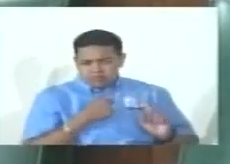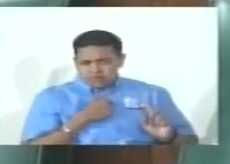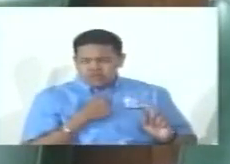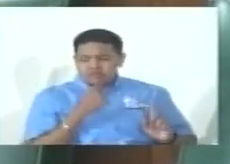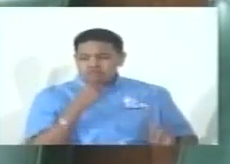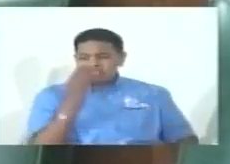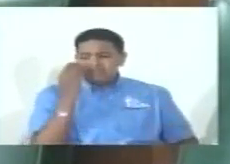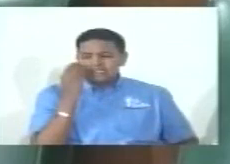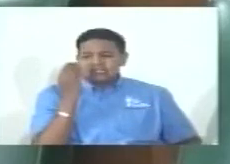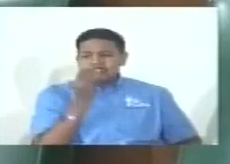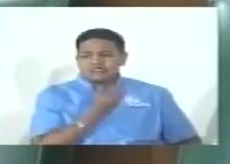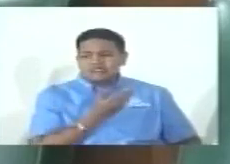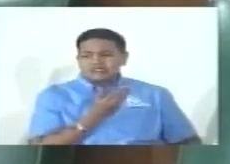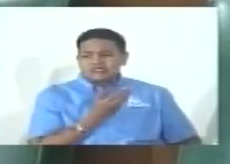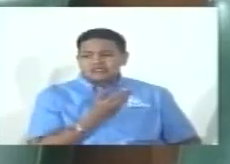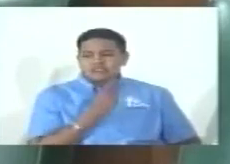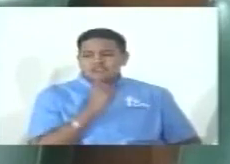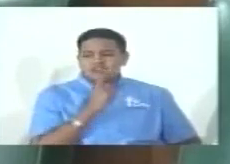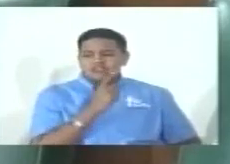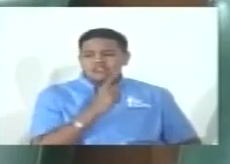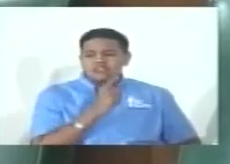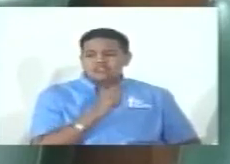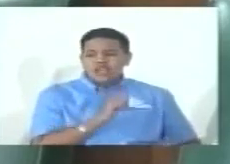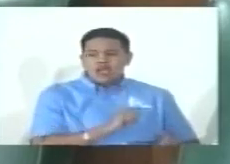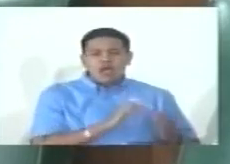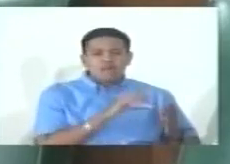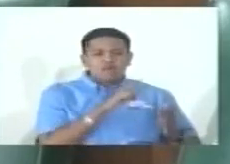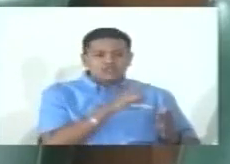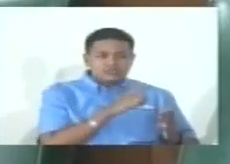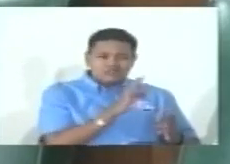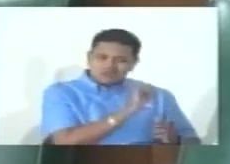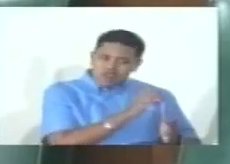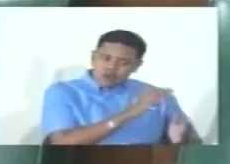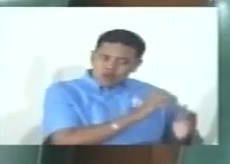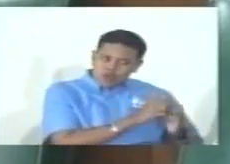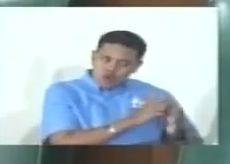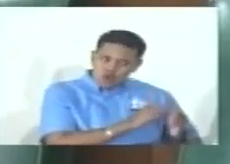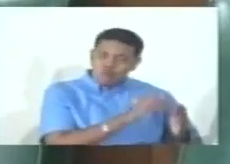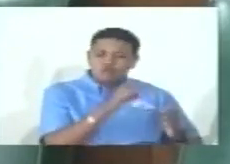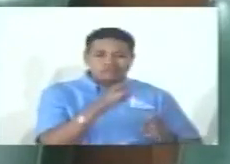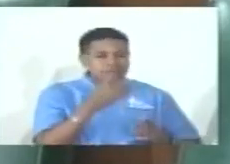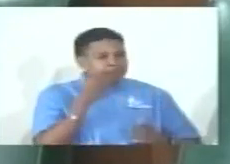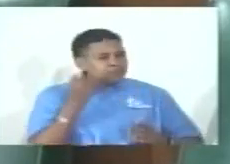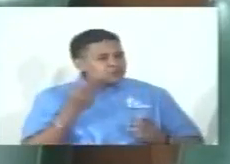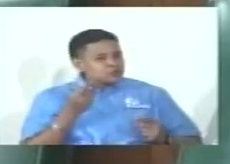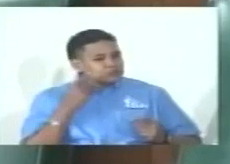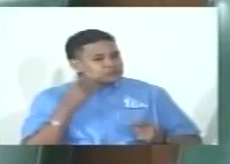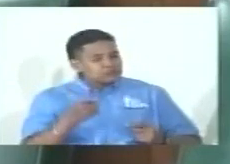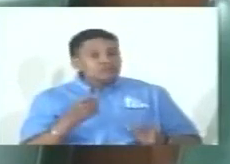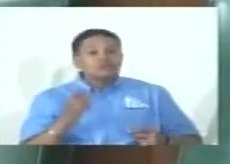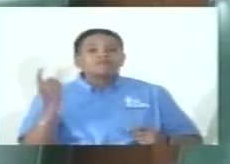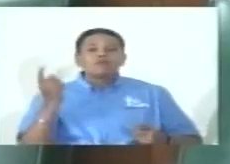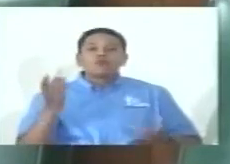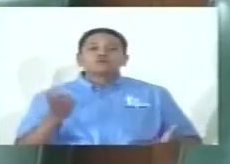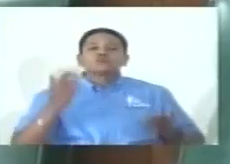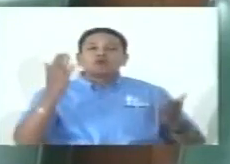said, approach this way. And she has always offered